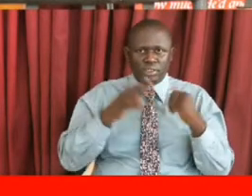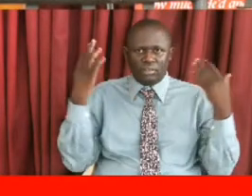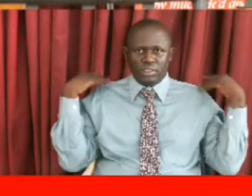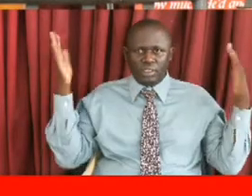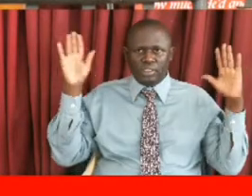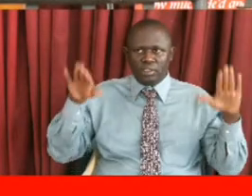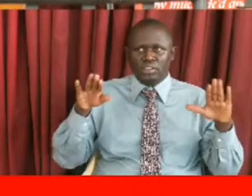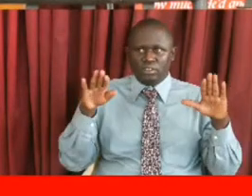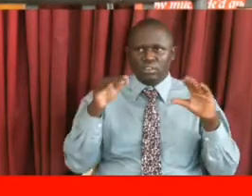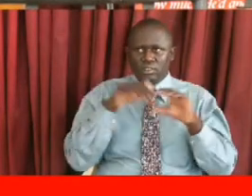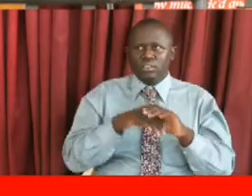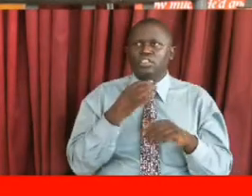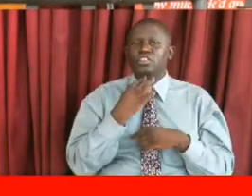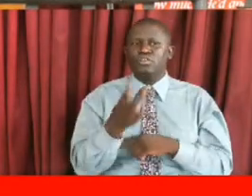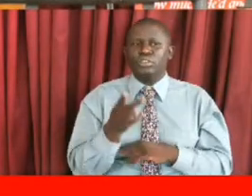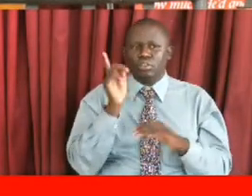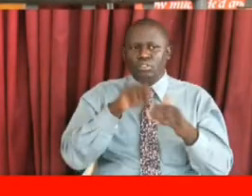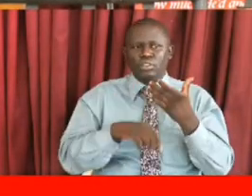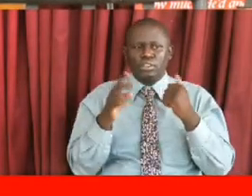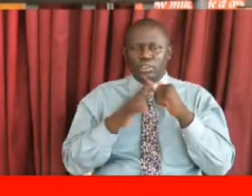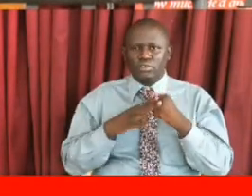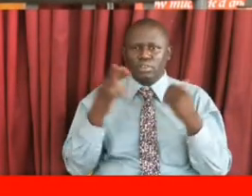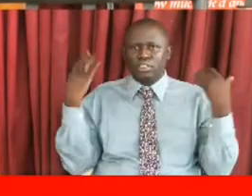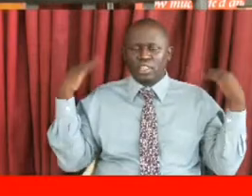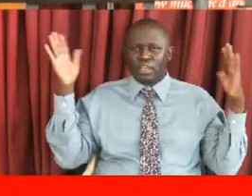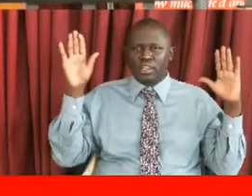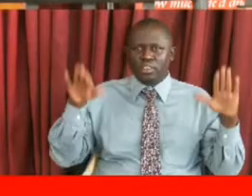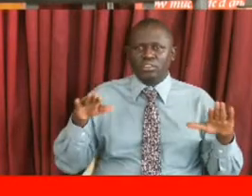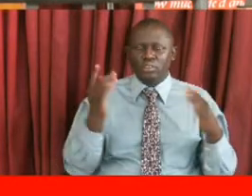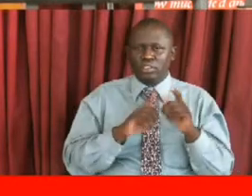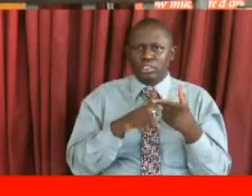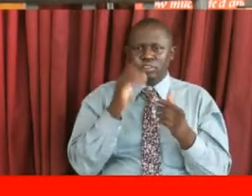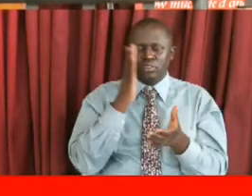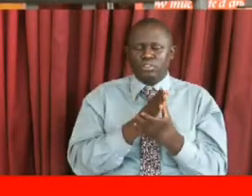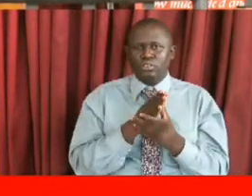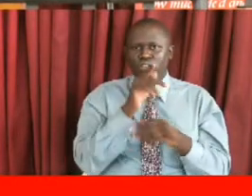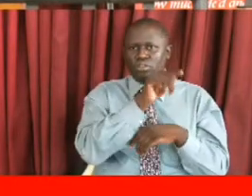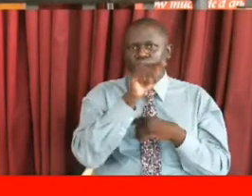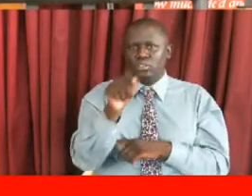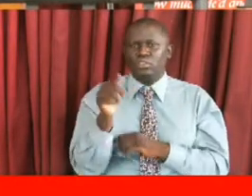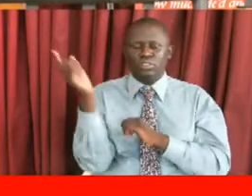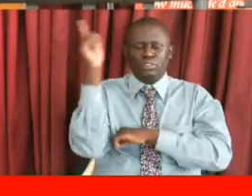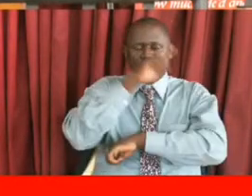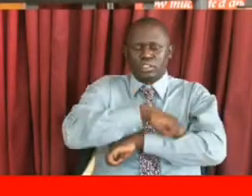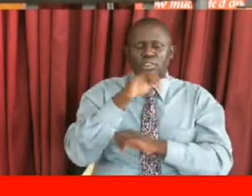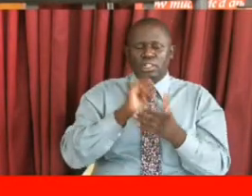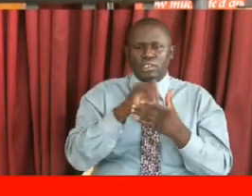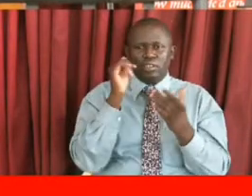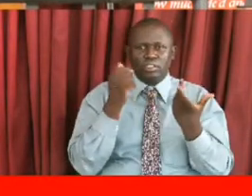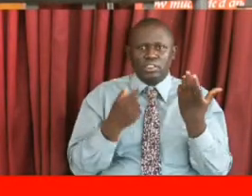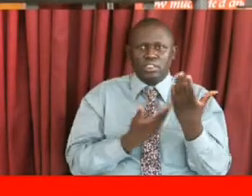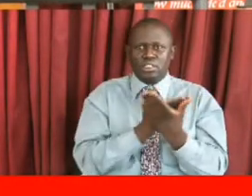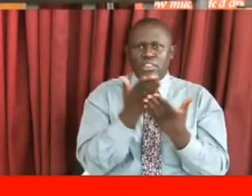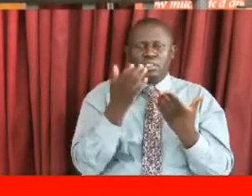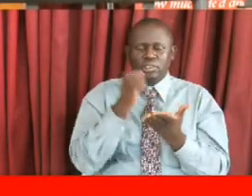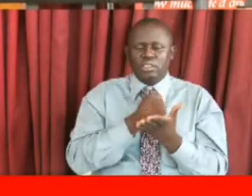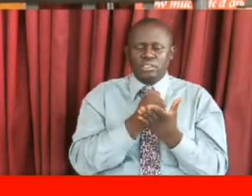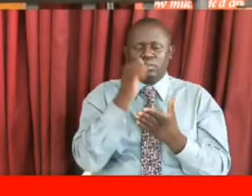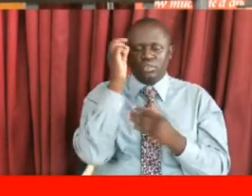in the days of the voice of the seven na those will be the days when these seals are supposed to be